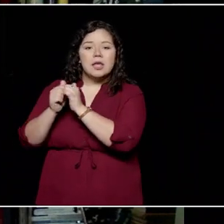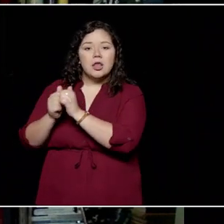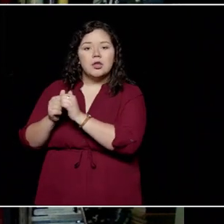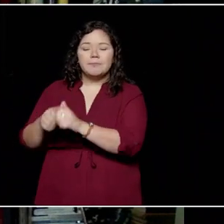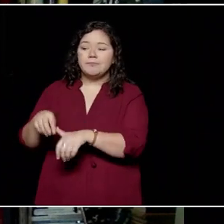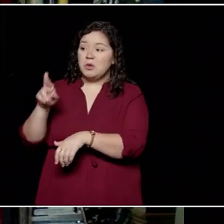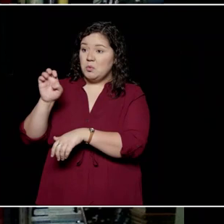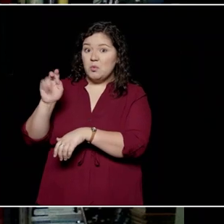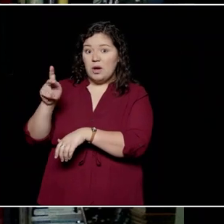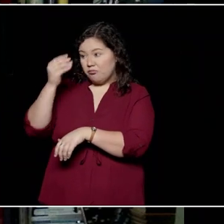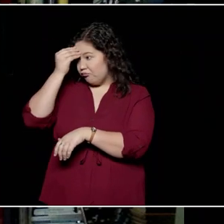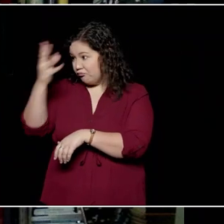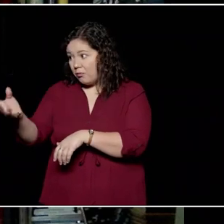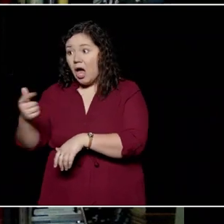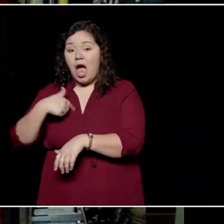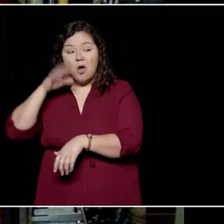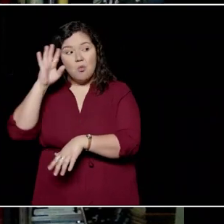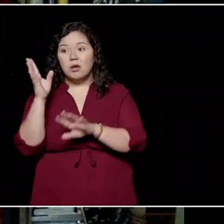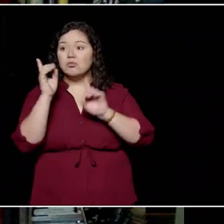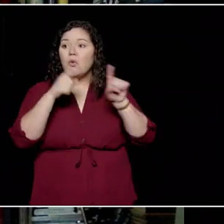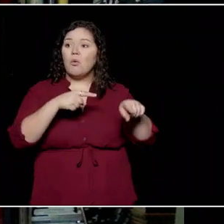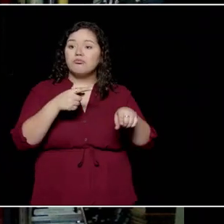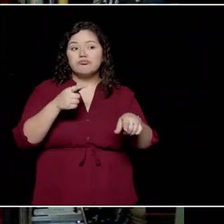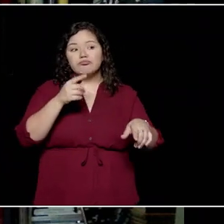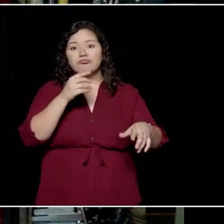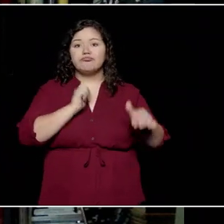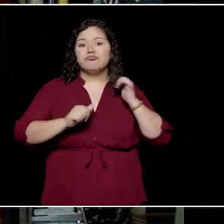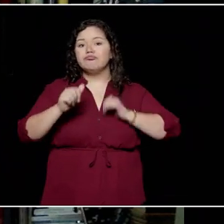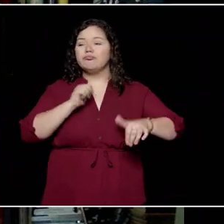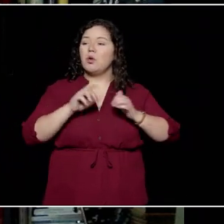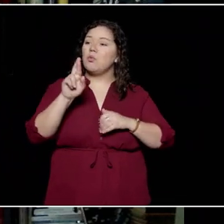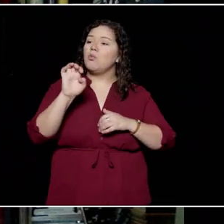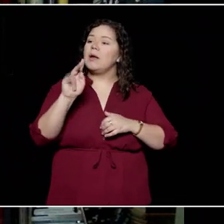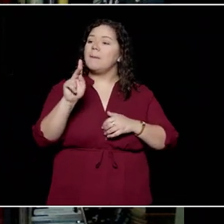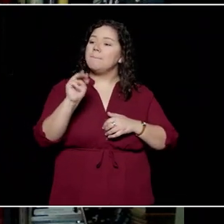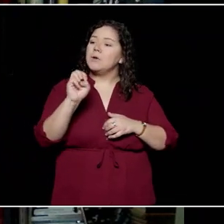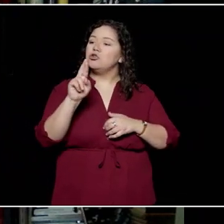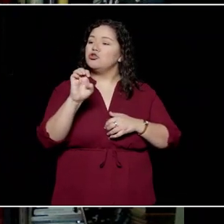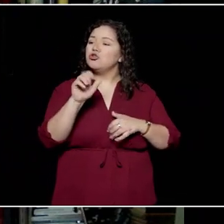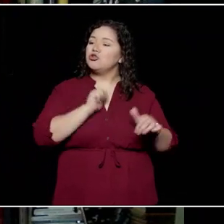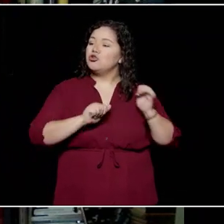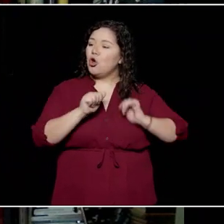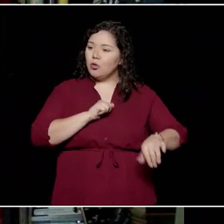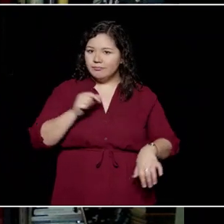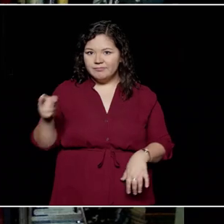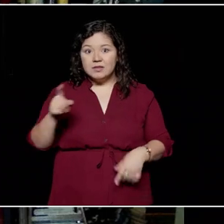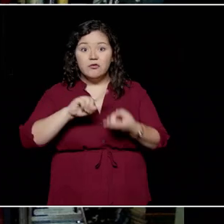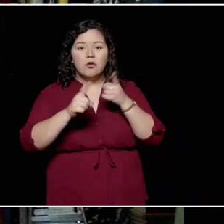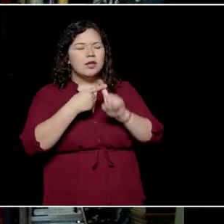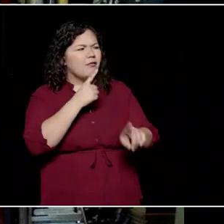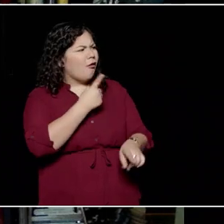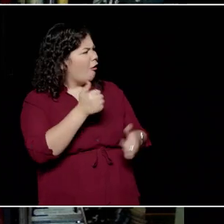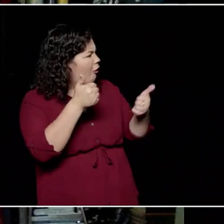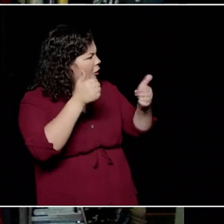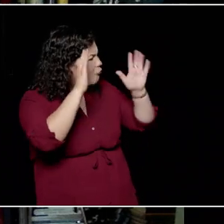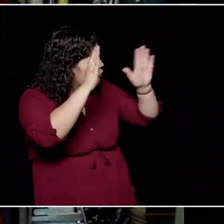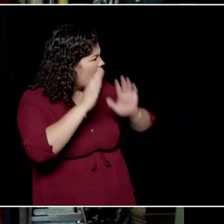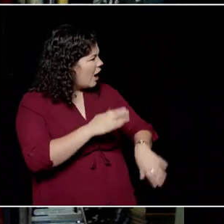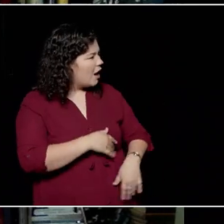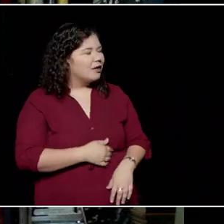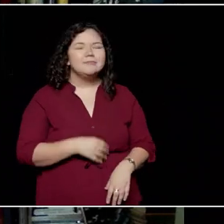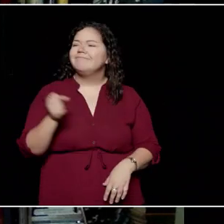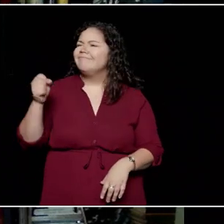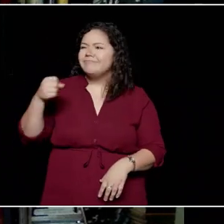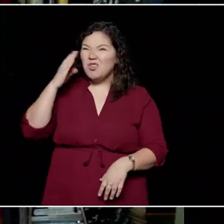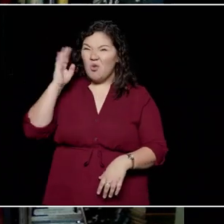said, I'm going to go on the Mercer show. I'm going to go sturgeon fishing with him. And his friend said, that's great. And then Rick said, you know what